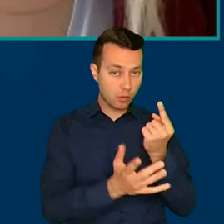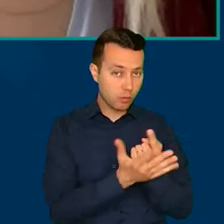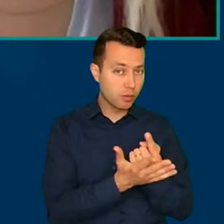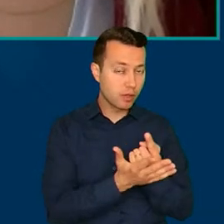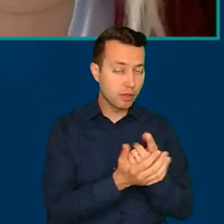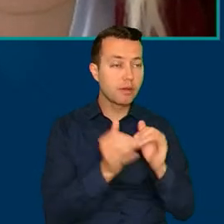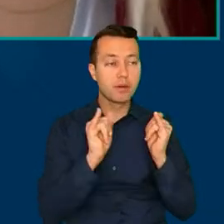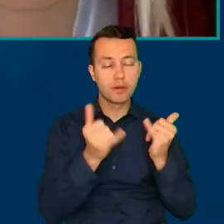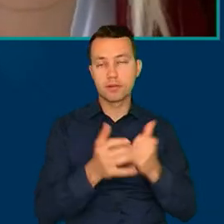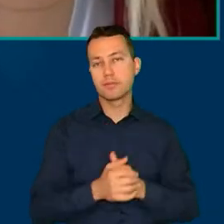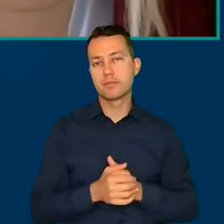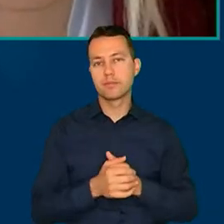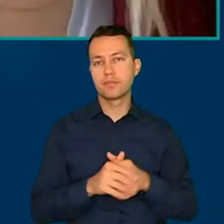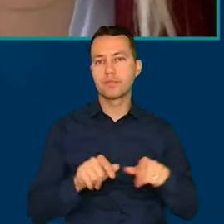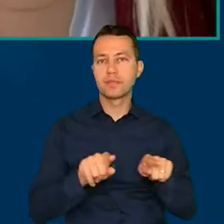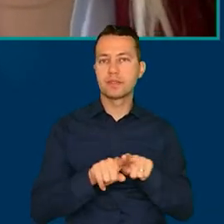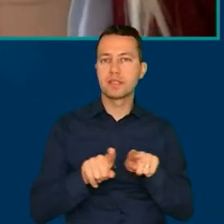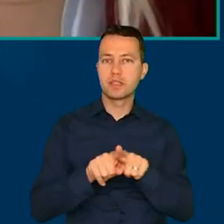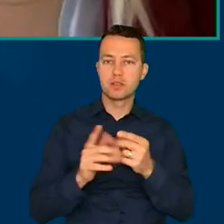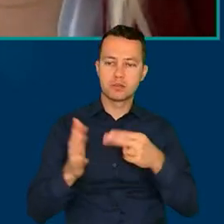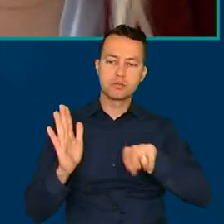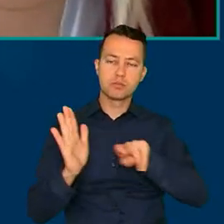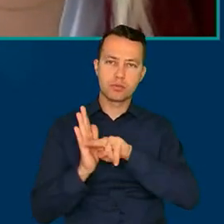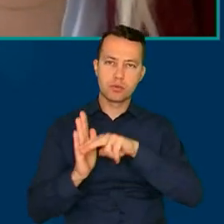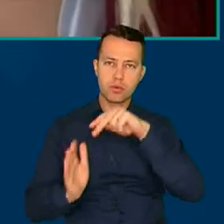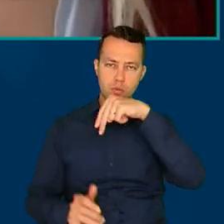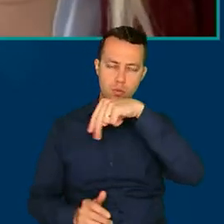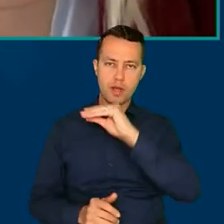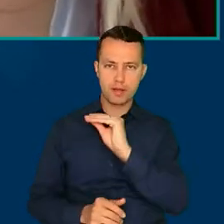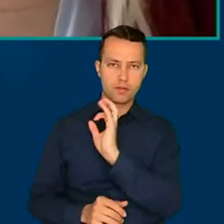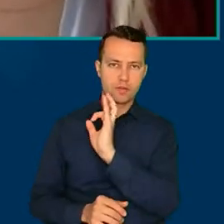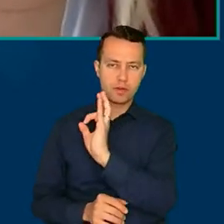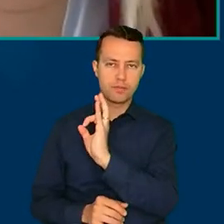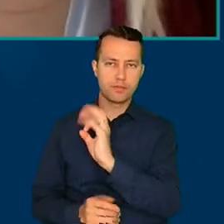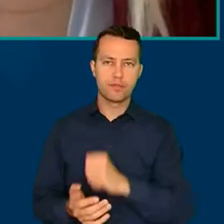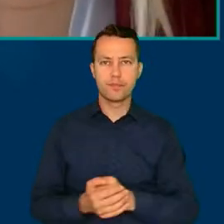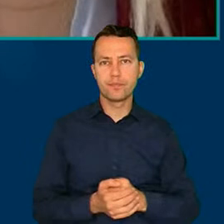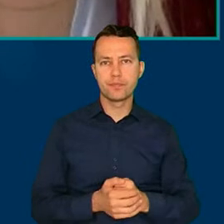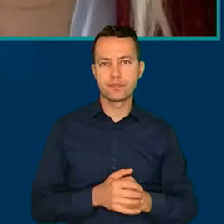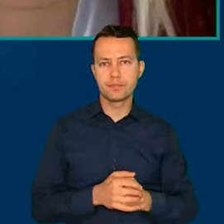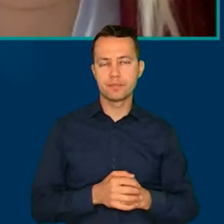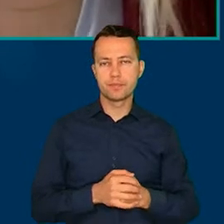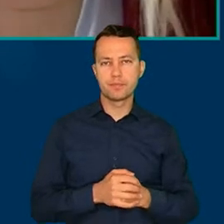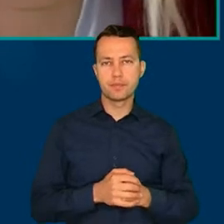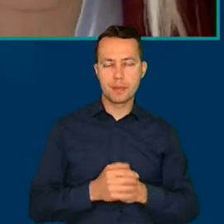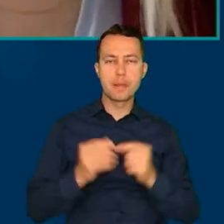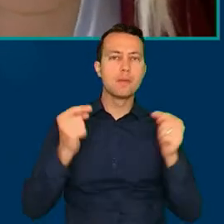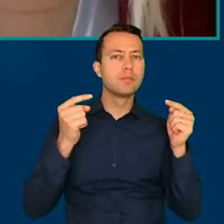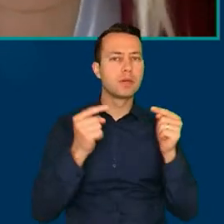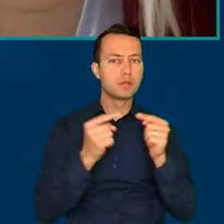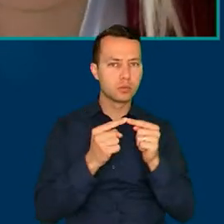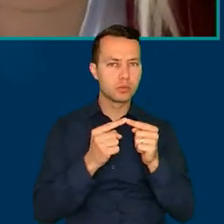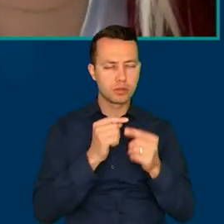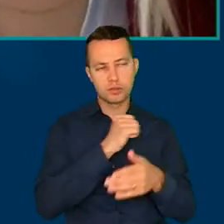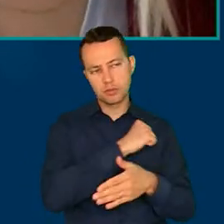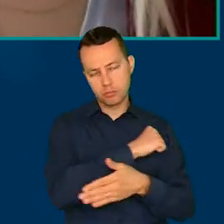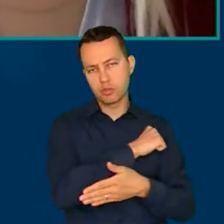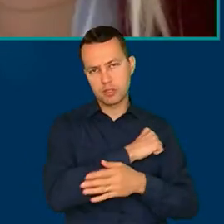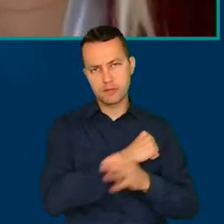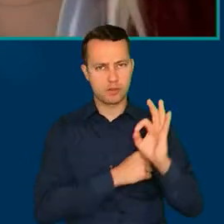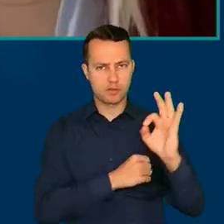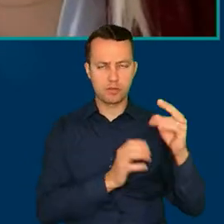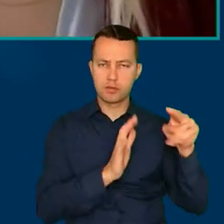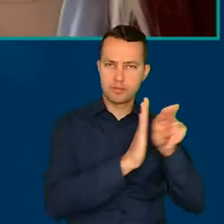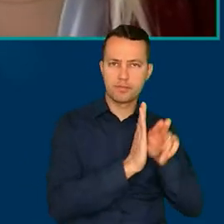a minimum safeguard standard. So for any activities that are to be classified as sustainable in sort of an environmental